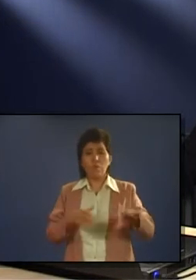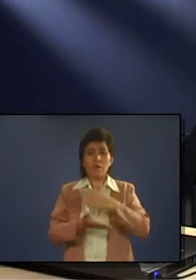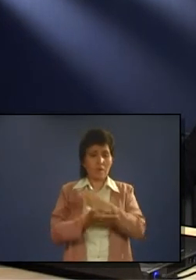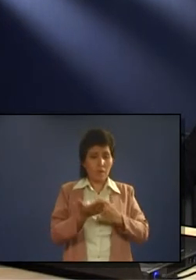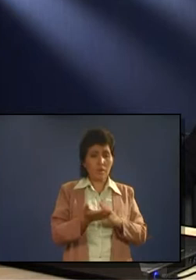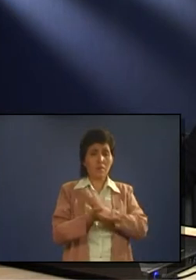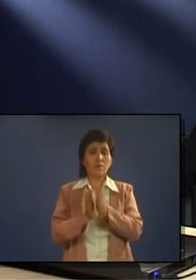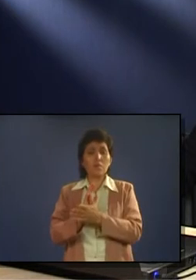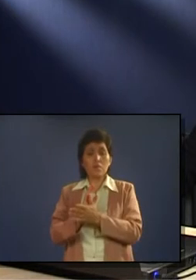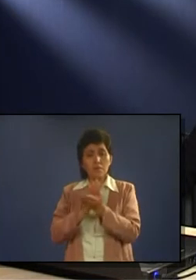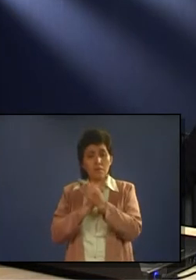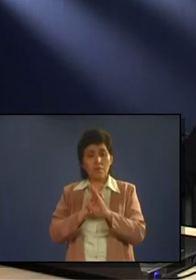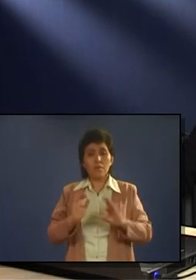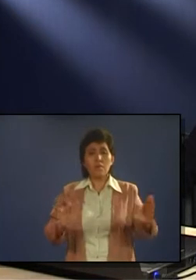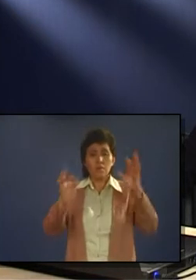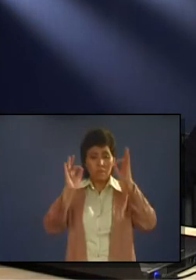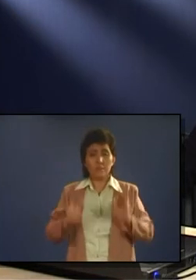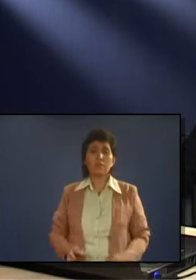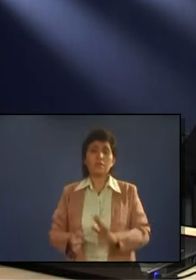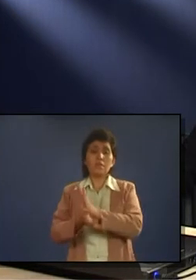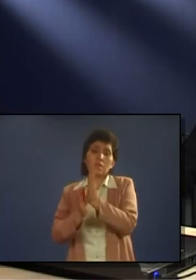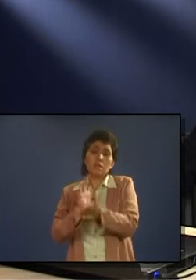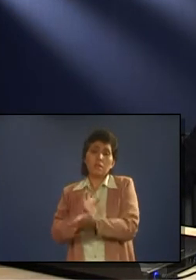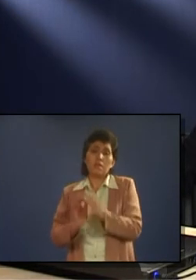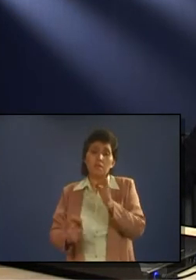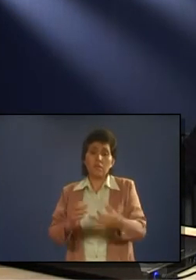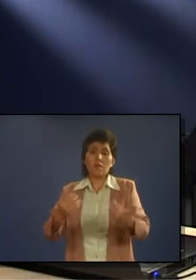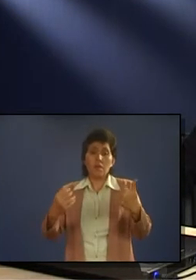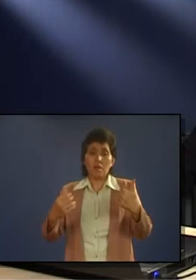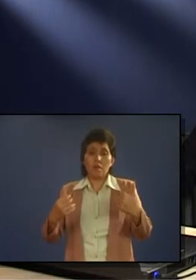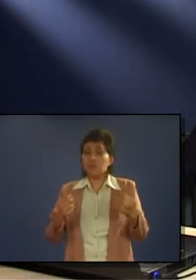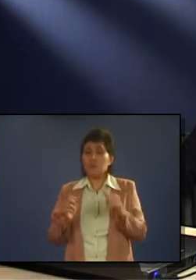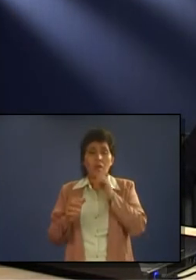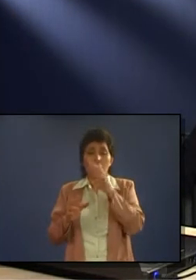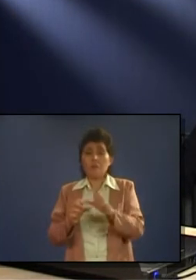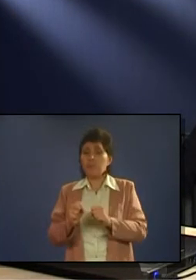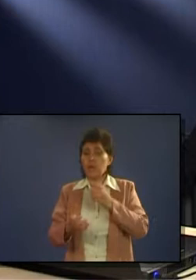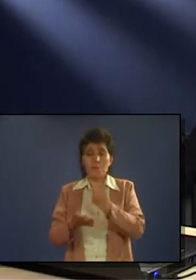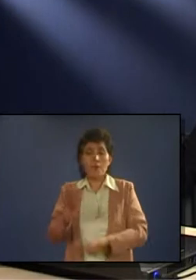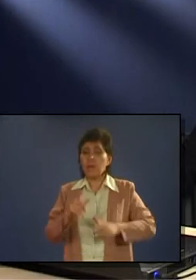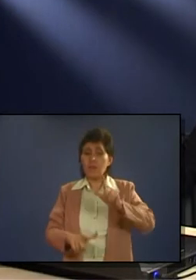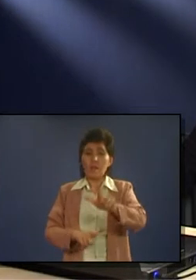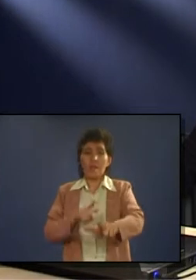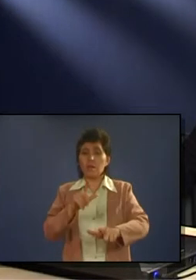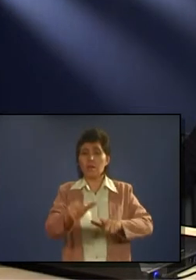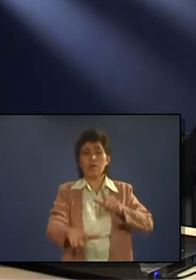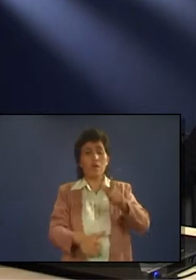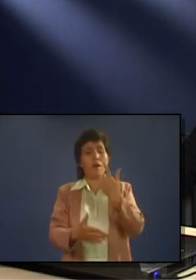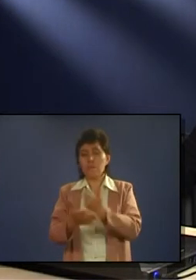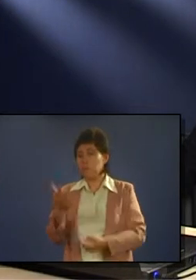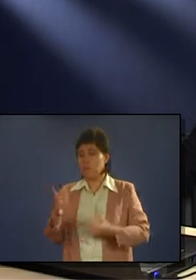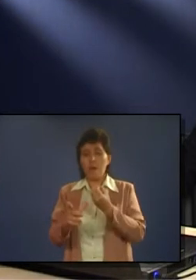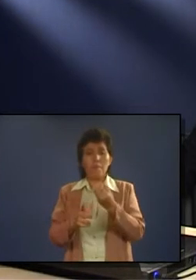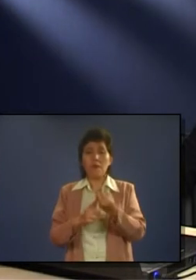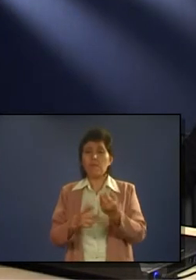to complain, you're free to criticize. But even if you haven't taken that step or you haven't taken that kind of